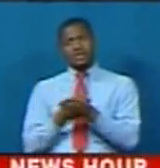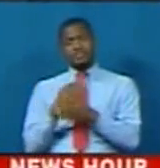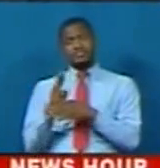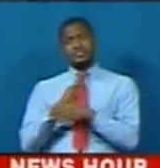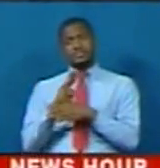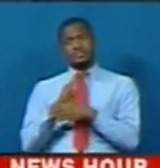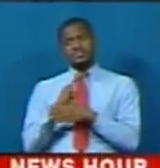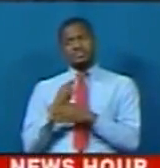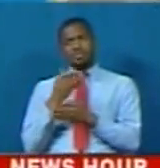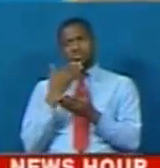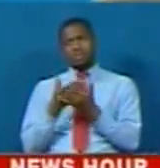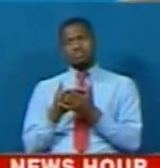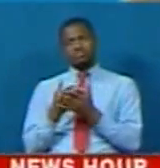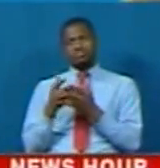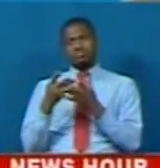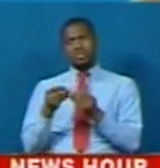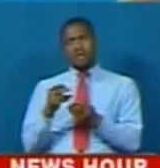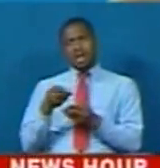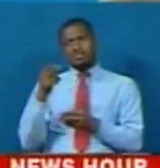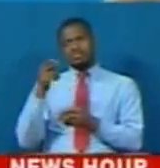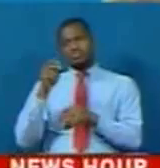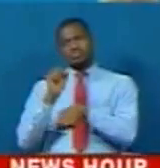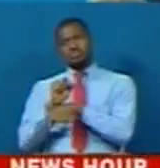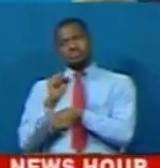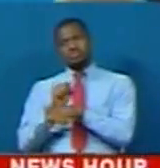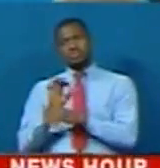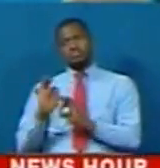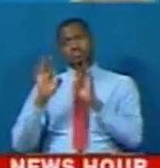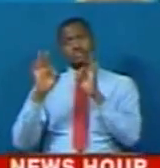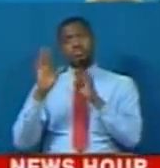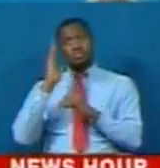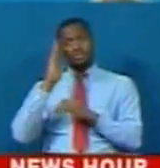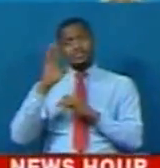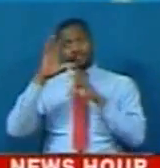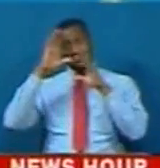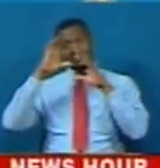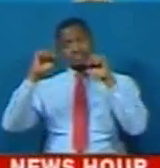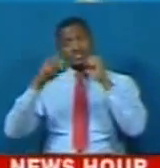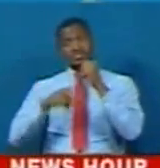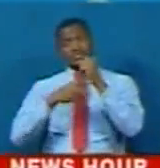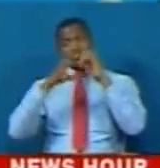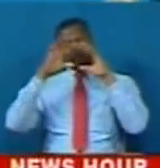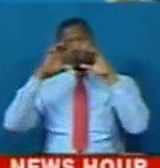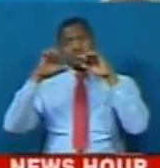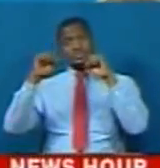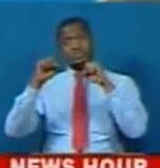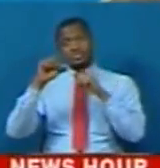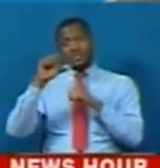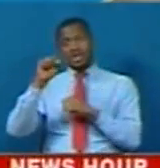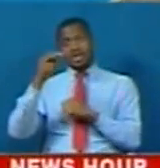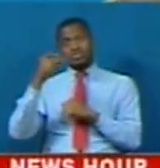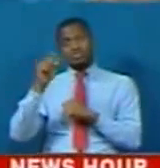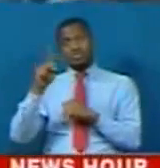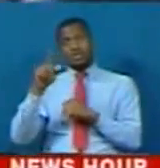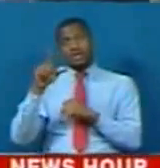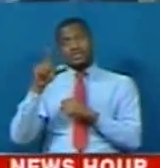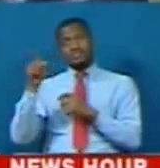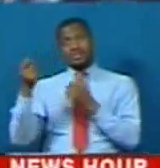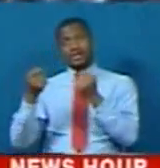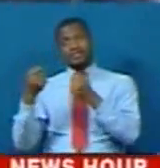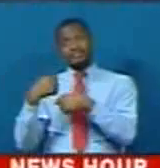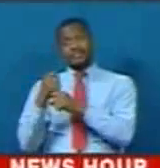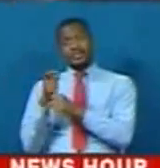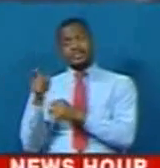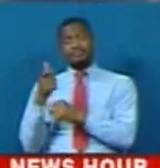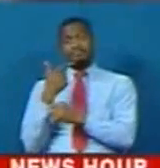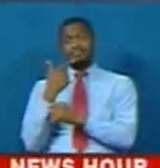Ghanaian businesses affordability and high performance. The President and Vice President of Ashok Leyland,